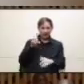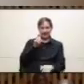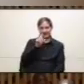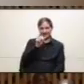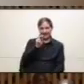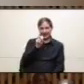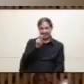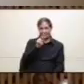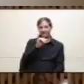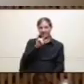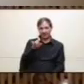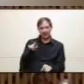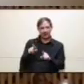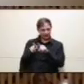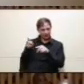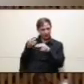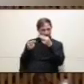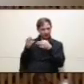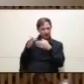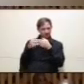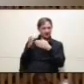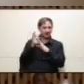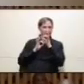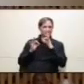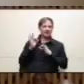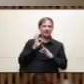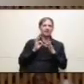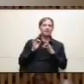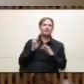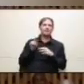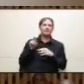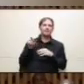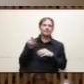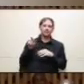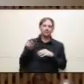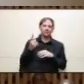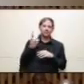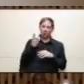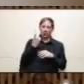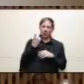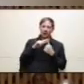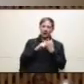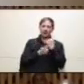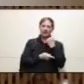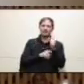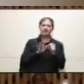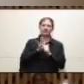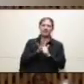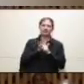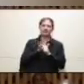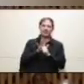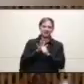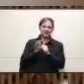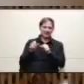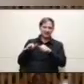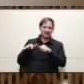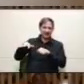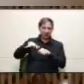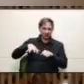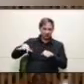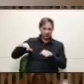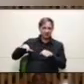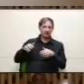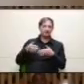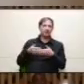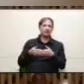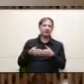you say, at the pump station. It is the last pump station before the treatment works, and